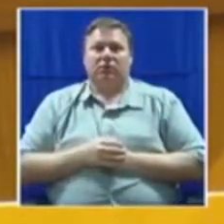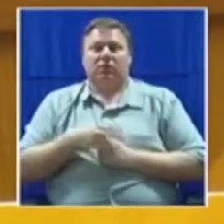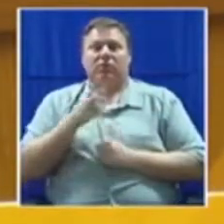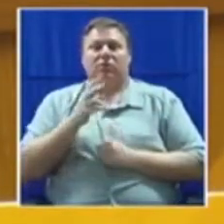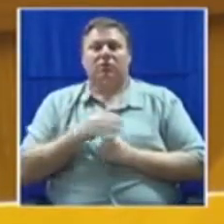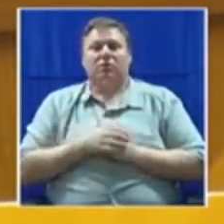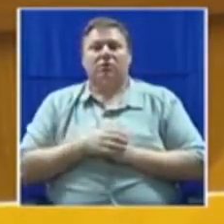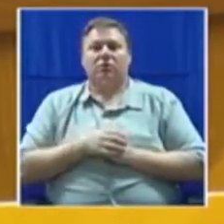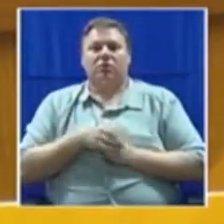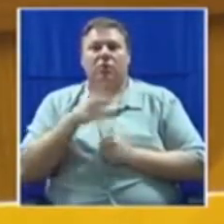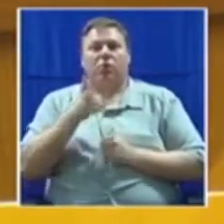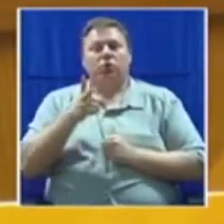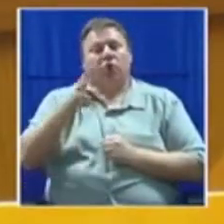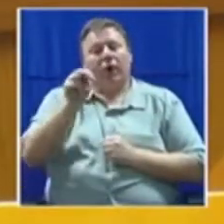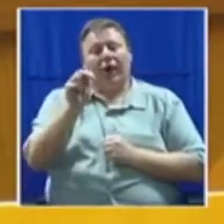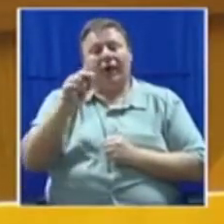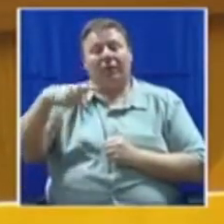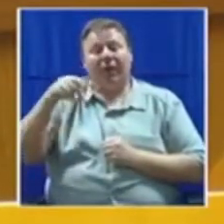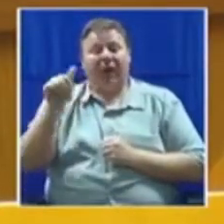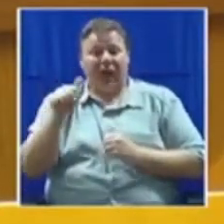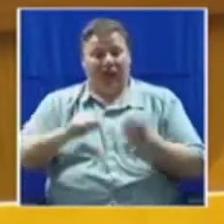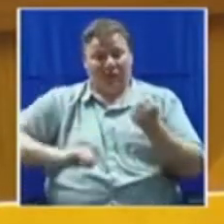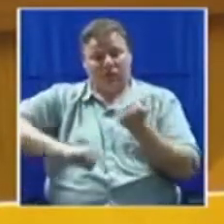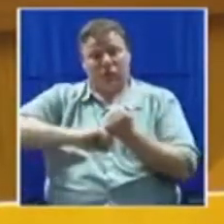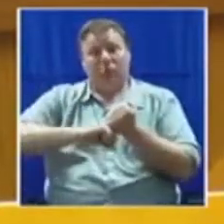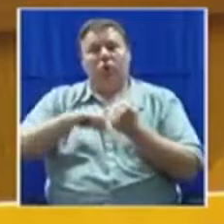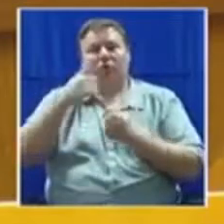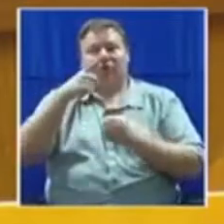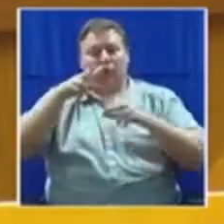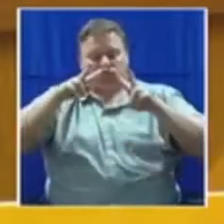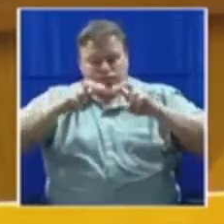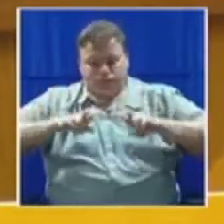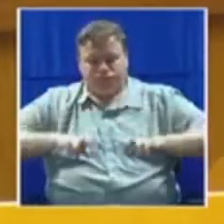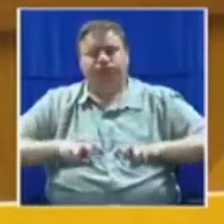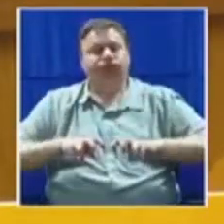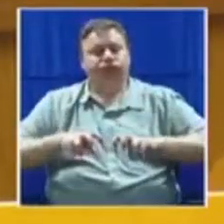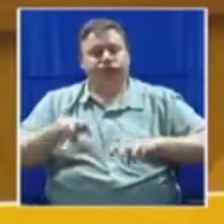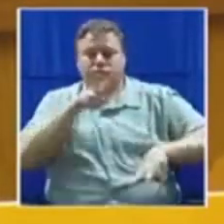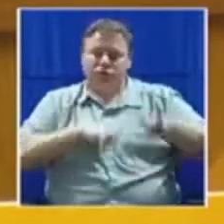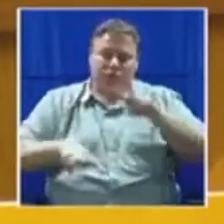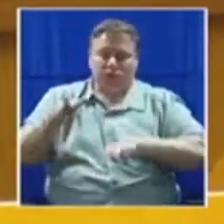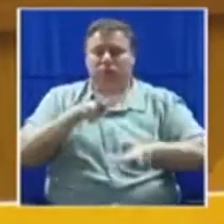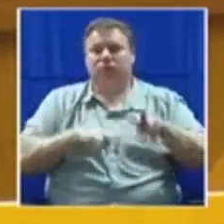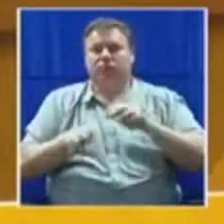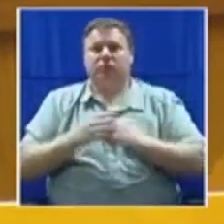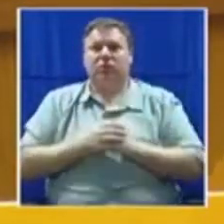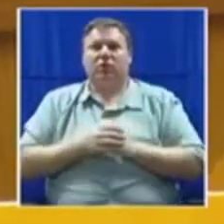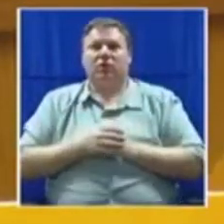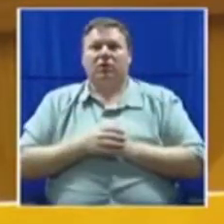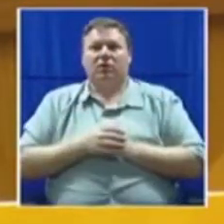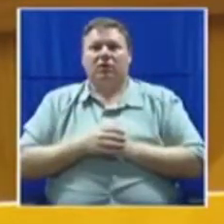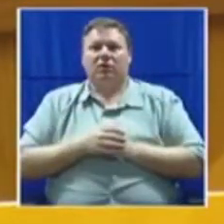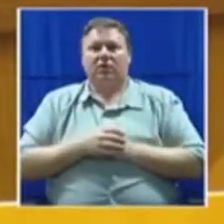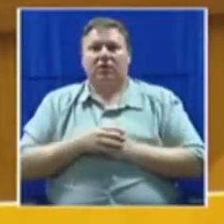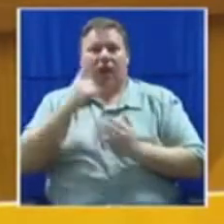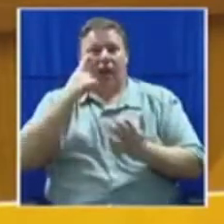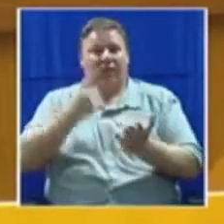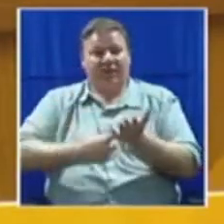Agents Authority to pursue investigations and prosecutions where there is evidence of